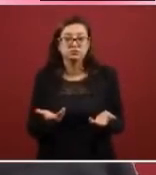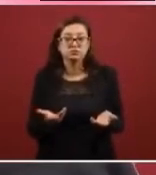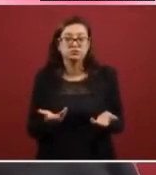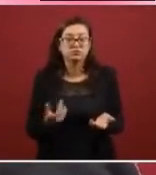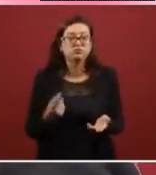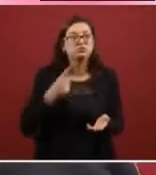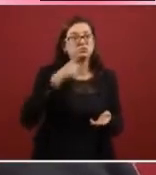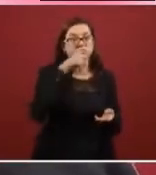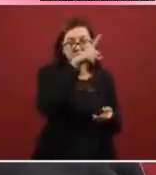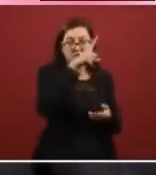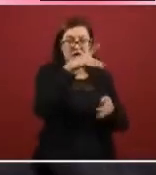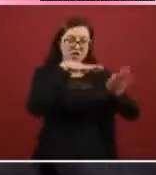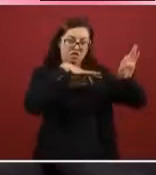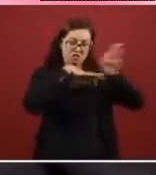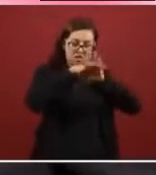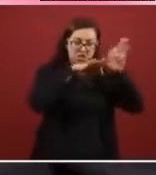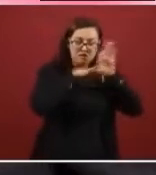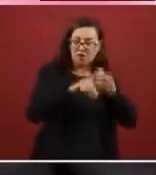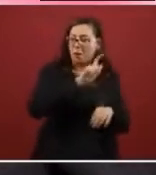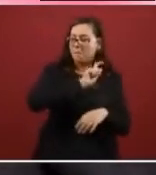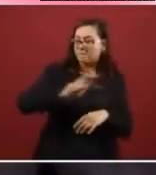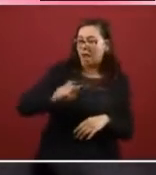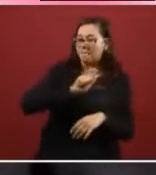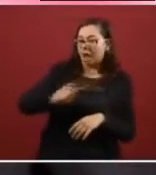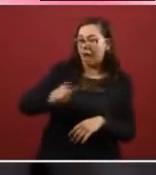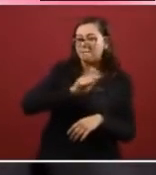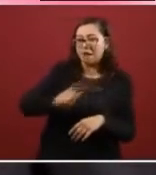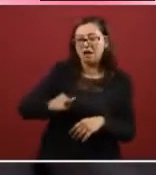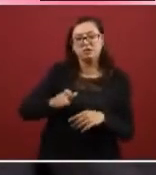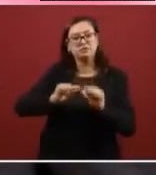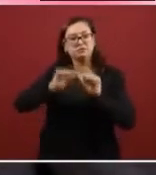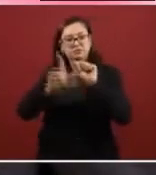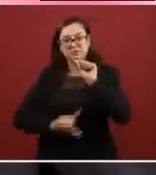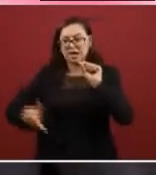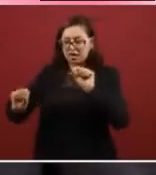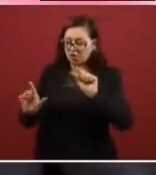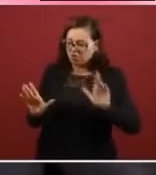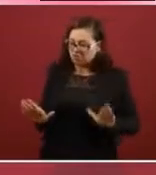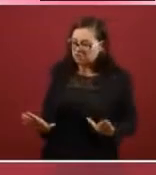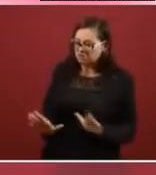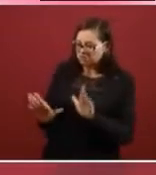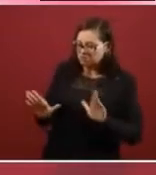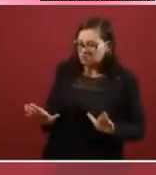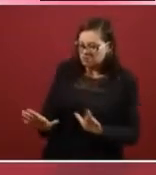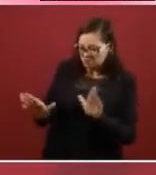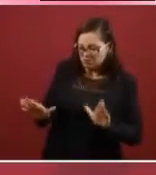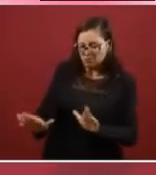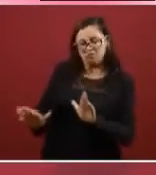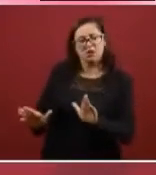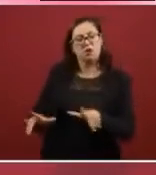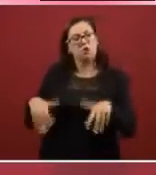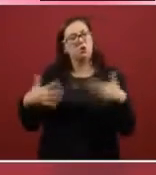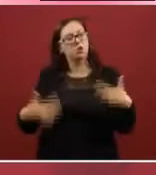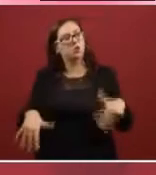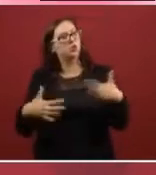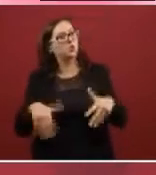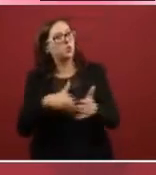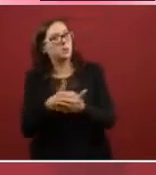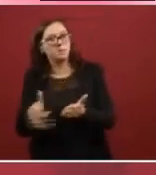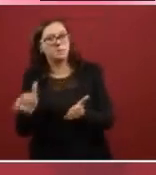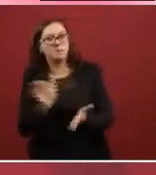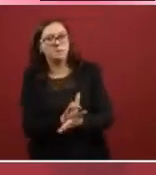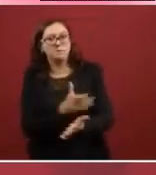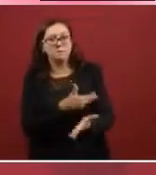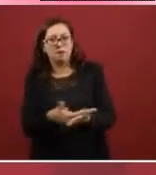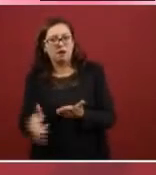nacional. Are helping to support the national economy. That's why there are heroes. Di a conocer que en mayo,